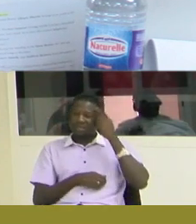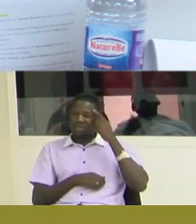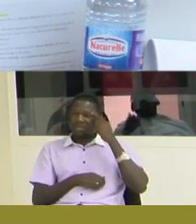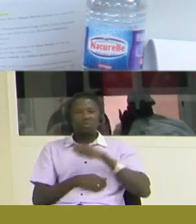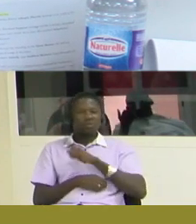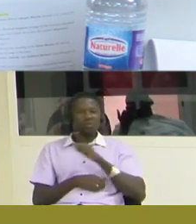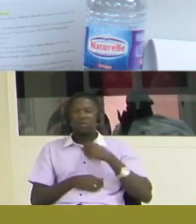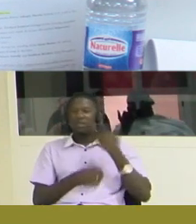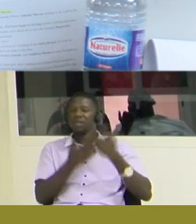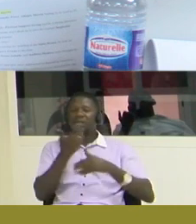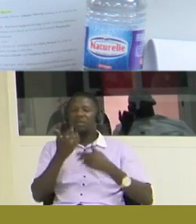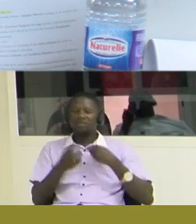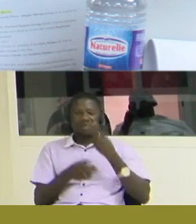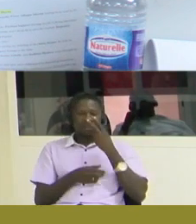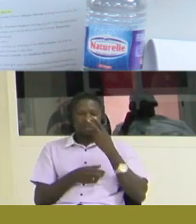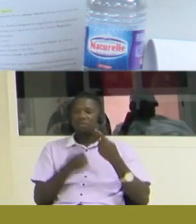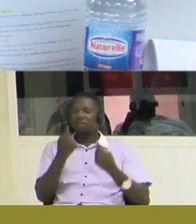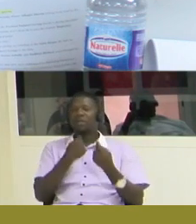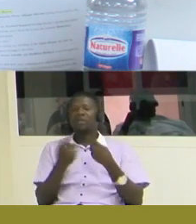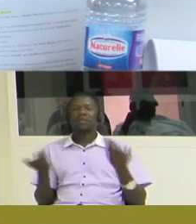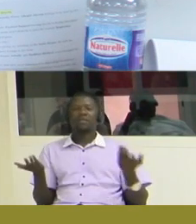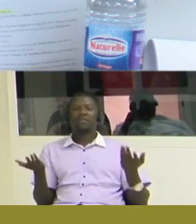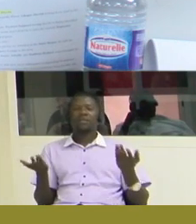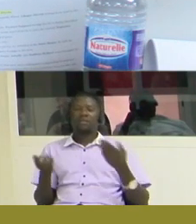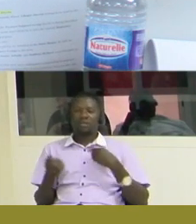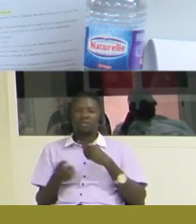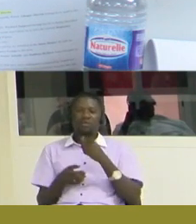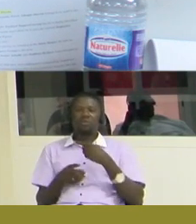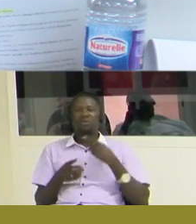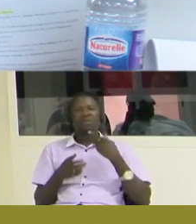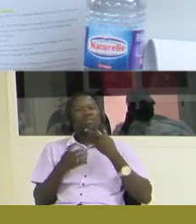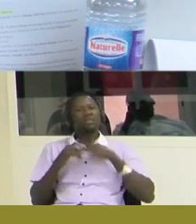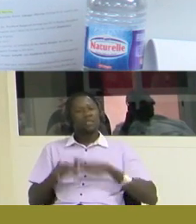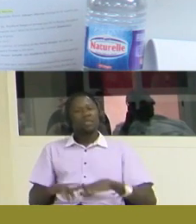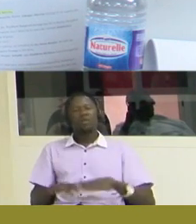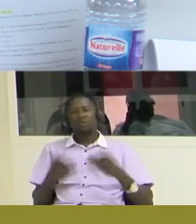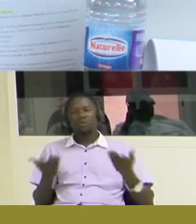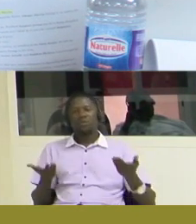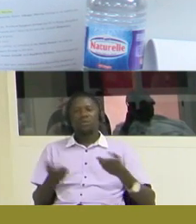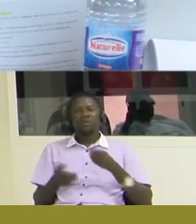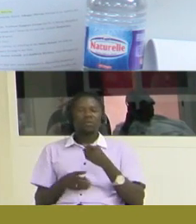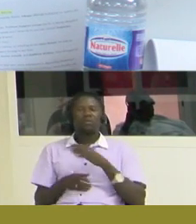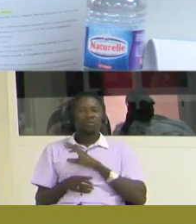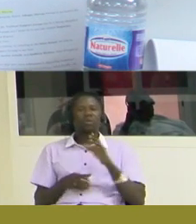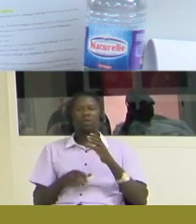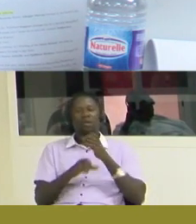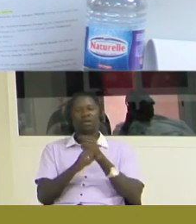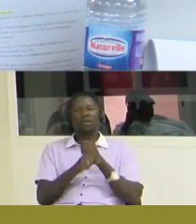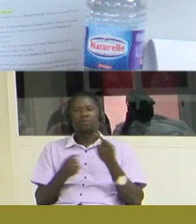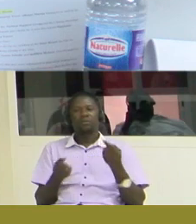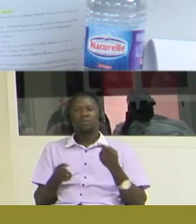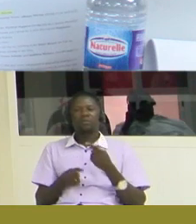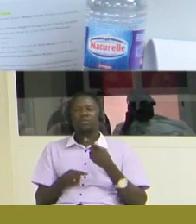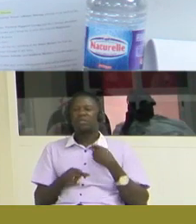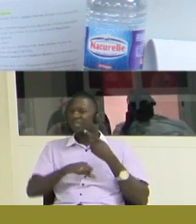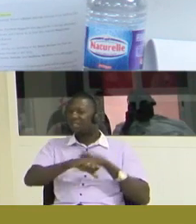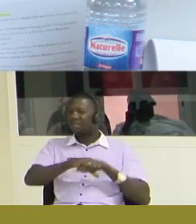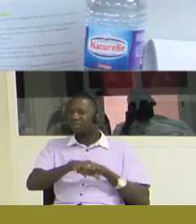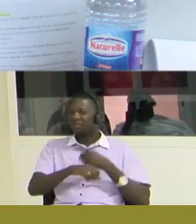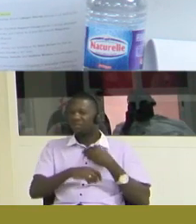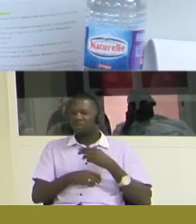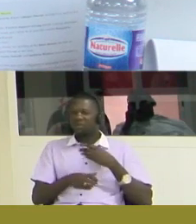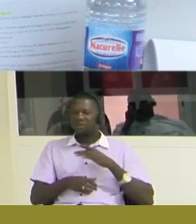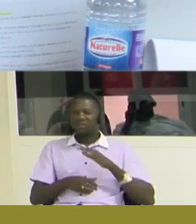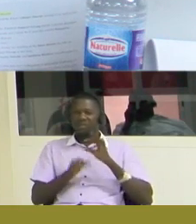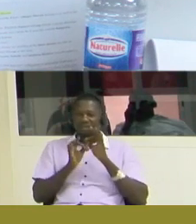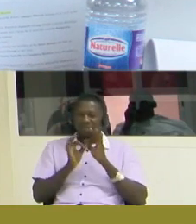see them again that you let down that you could not help for a moment it was a nice